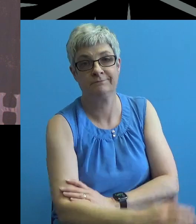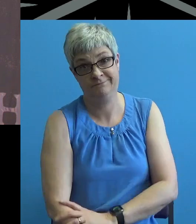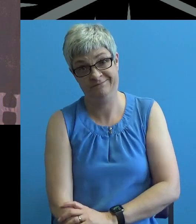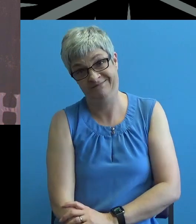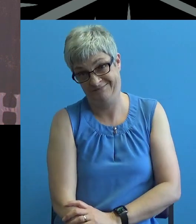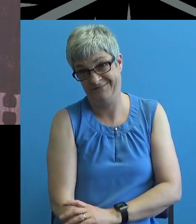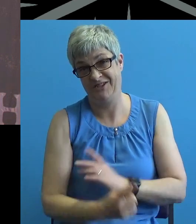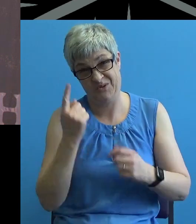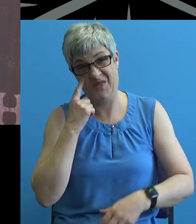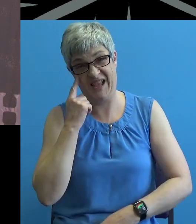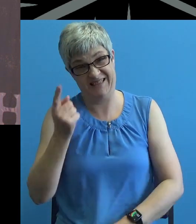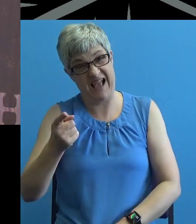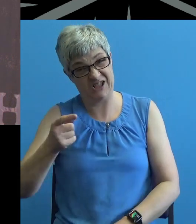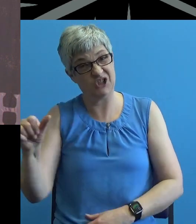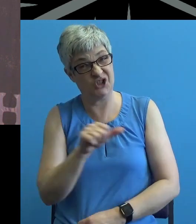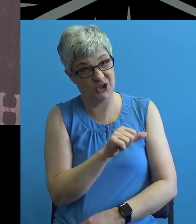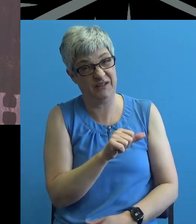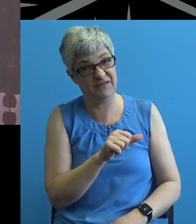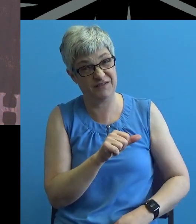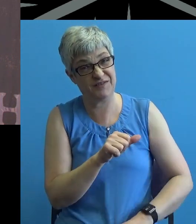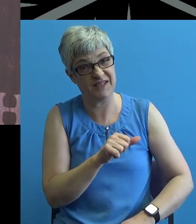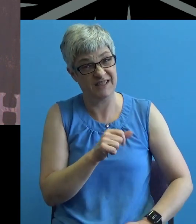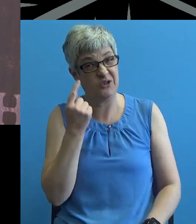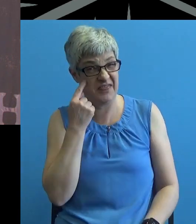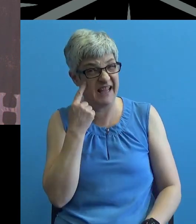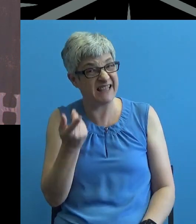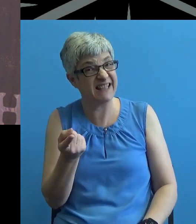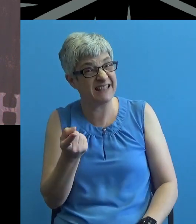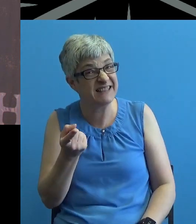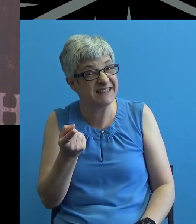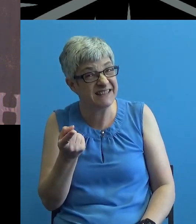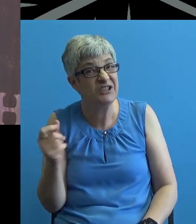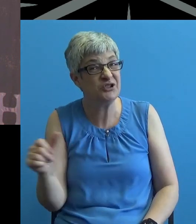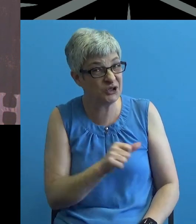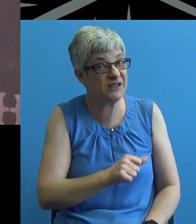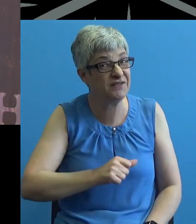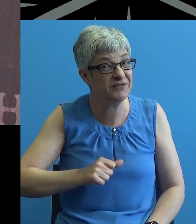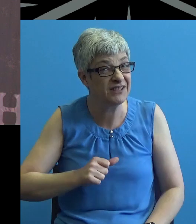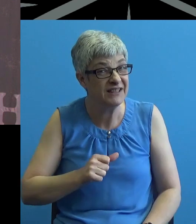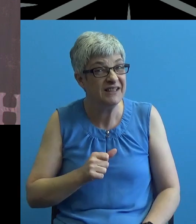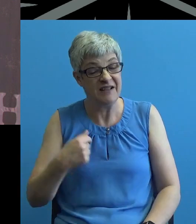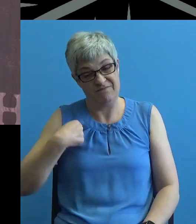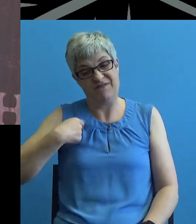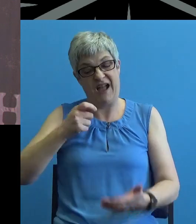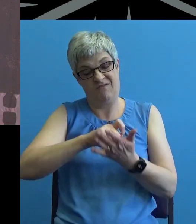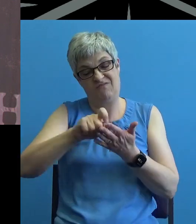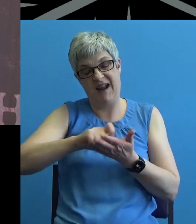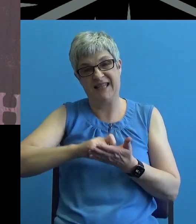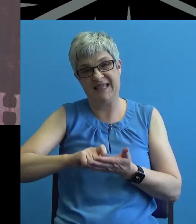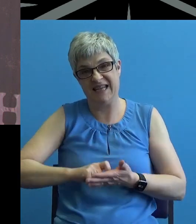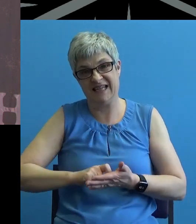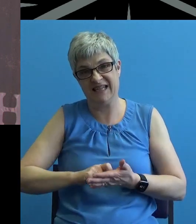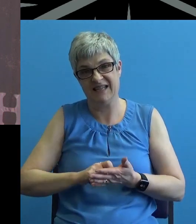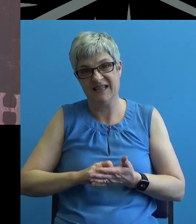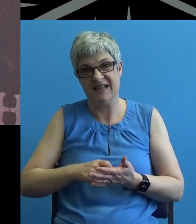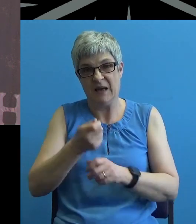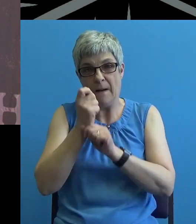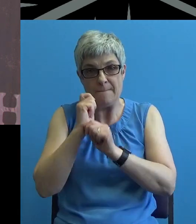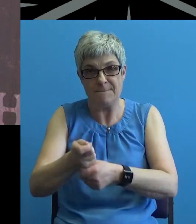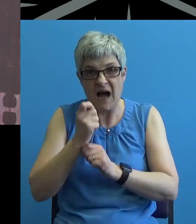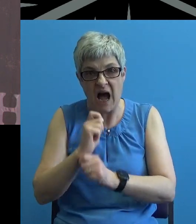Well, that's probably how it should have looked. If I was going to be writing a Sam Sunday